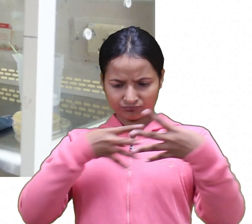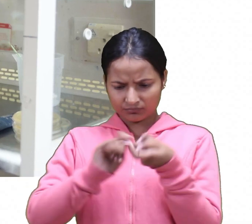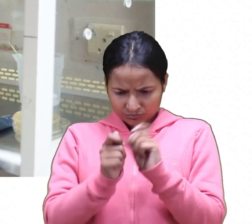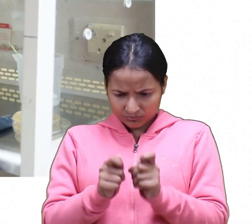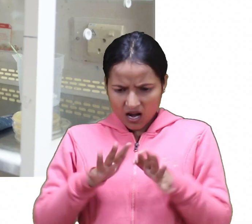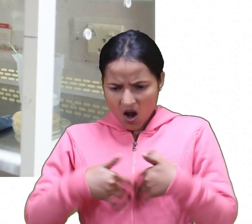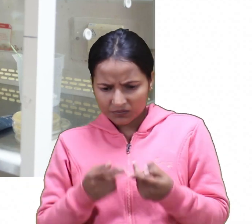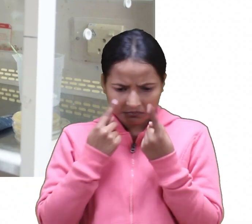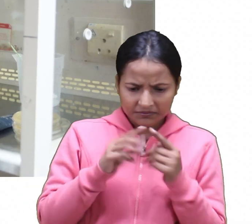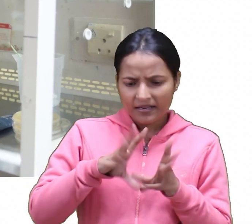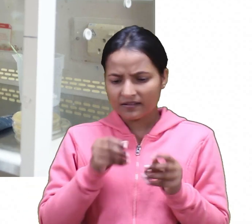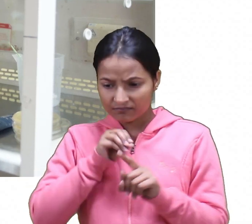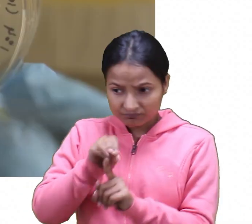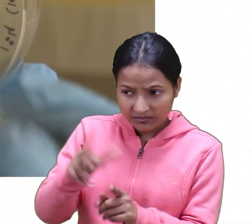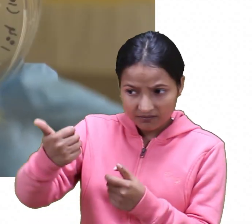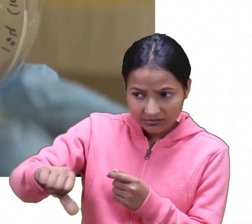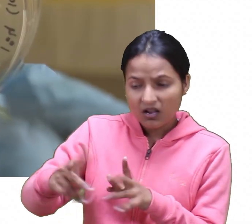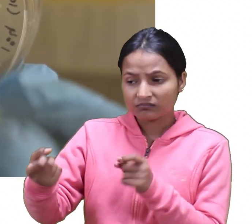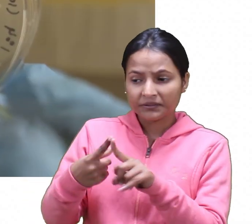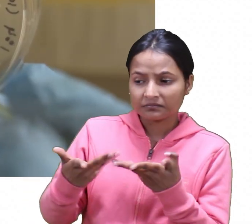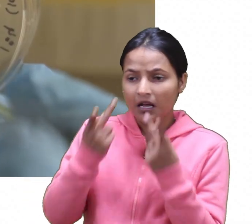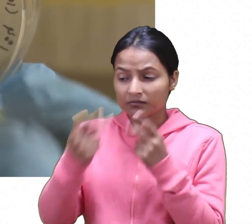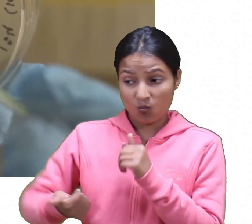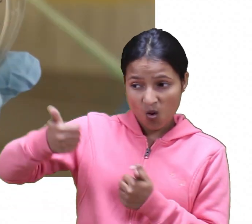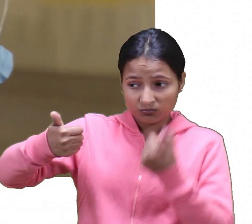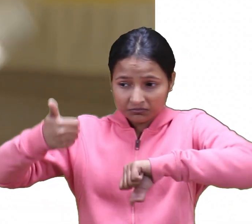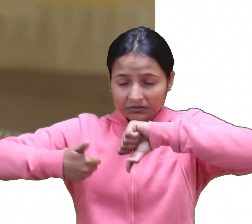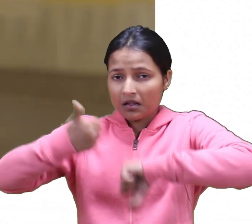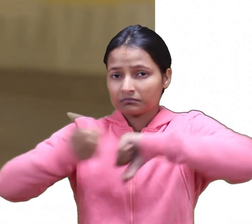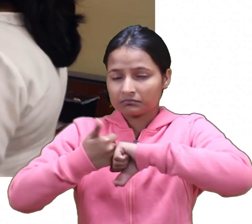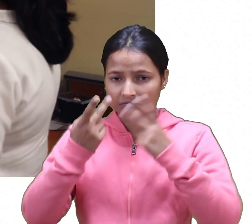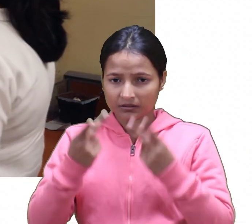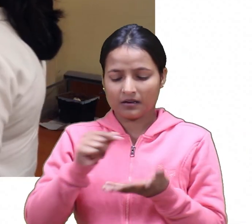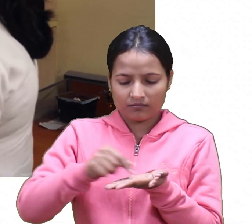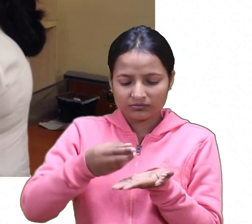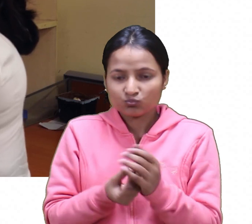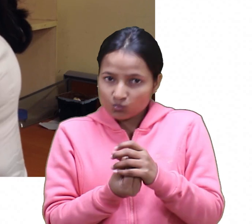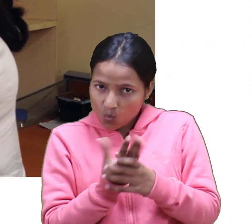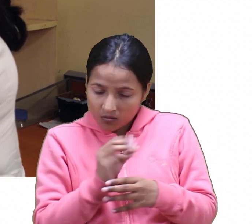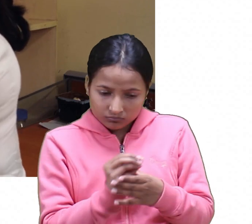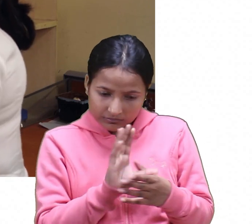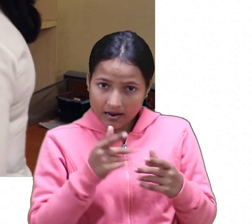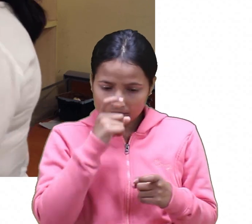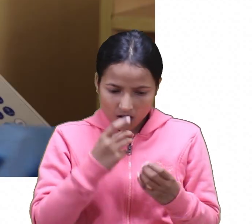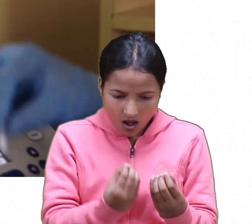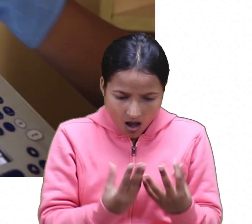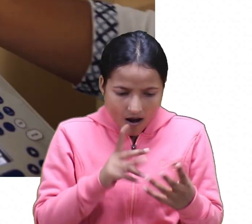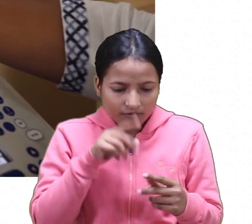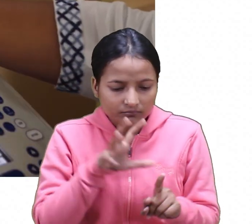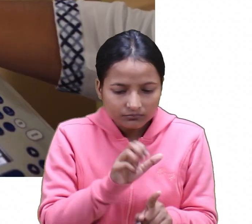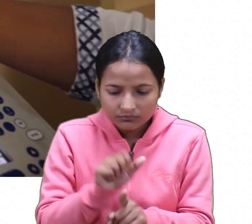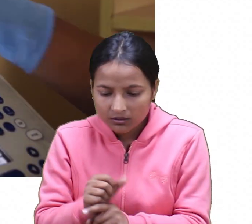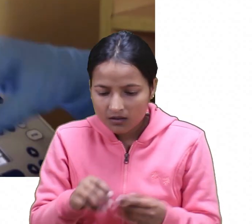to identify genes that provide resistance against anti-TB drugs by employing a technique known as chromosome walking.